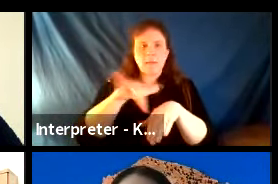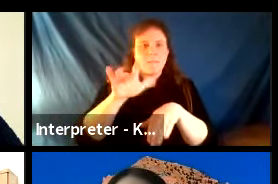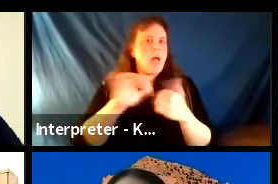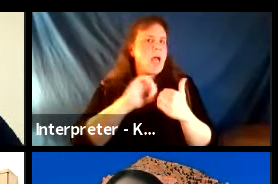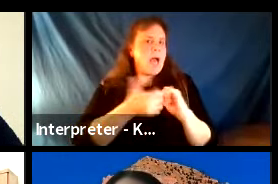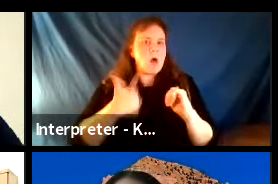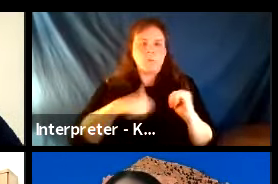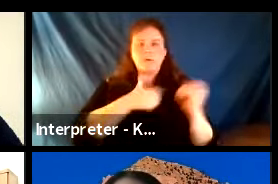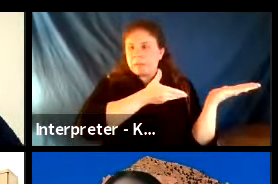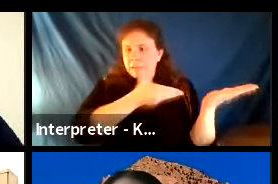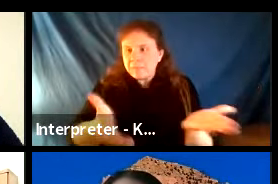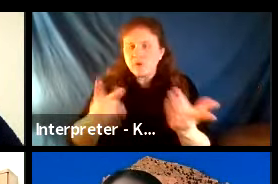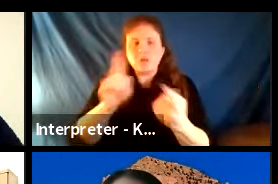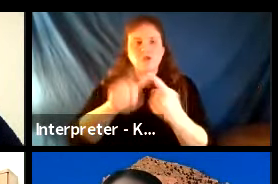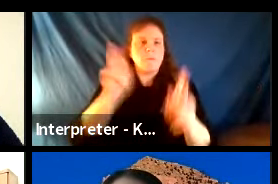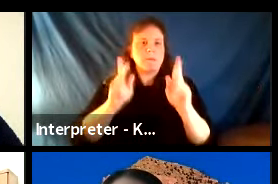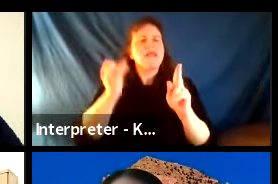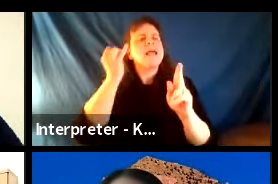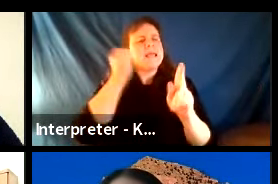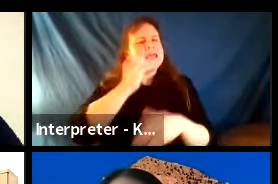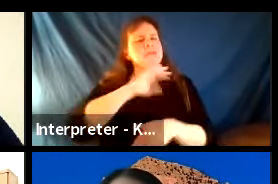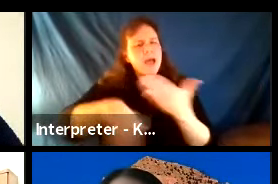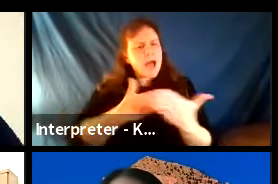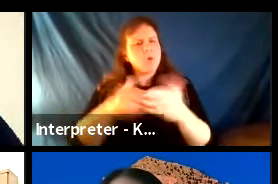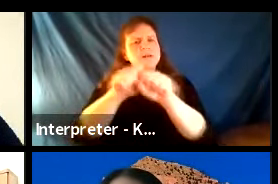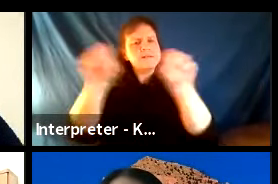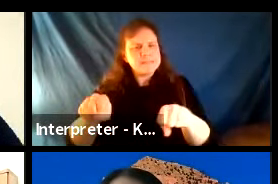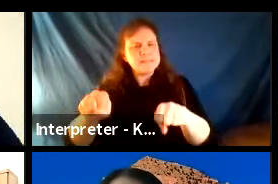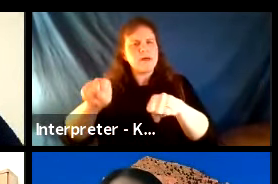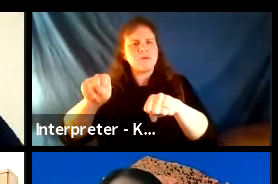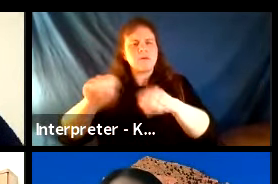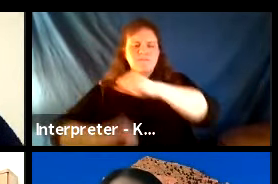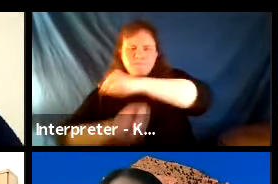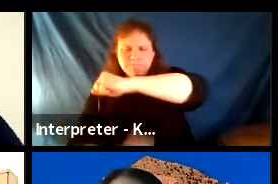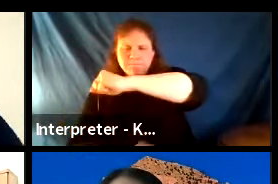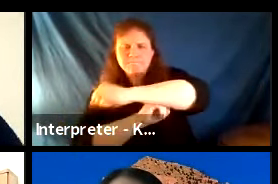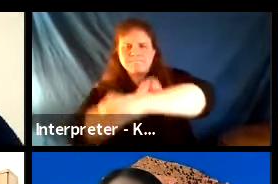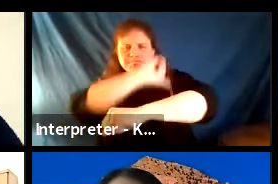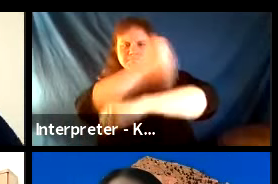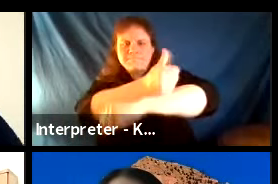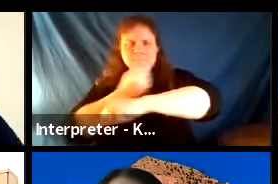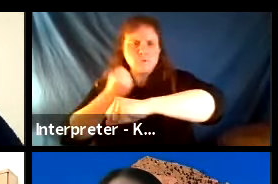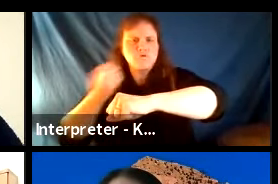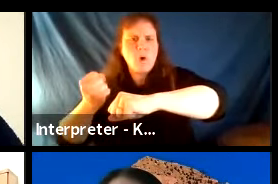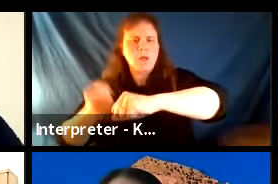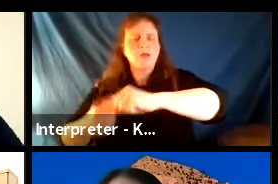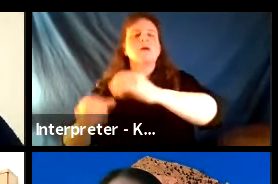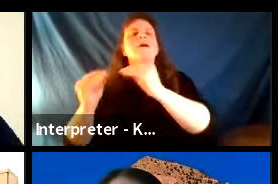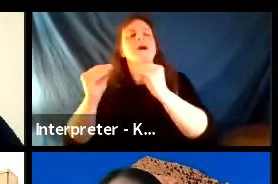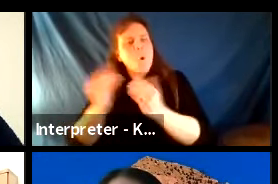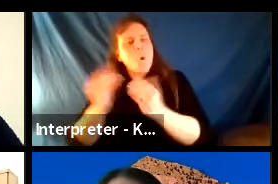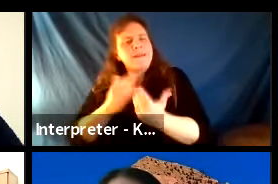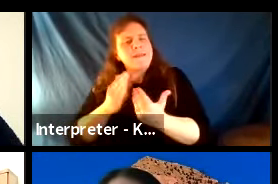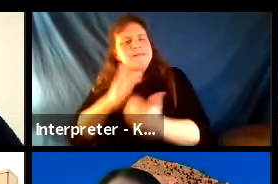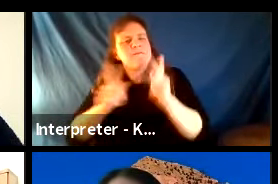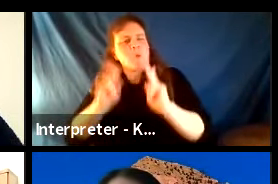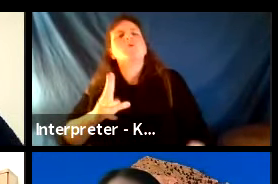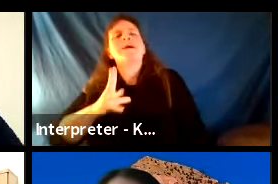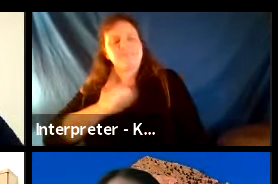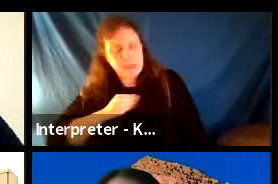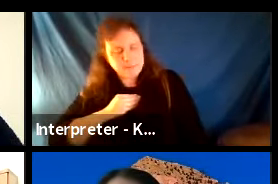rest of the system is functioning well and functioning smoothly, it'll be a lot easier for workers to swallow having to move back in line. And just one final point,